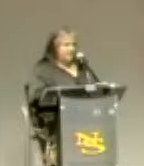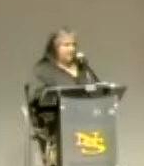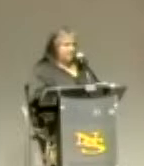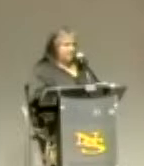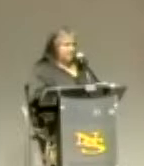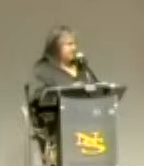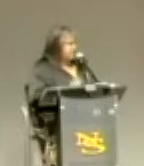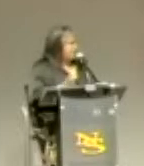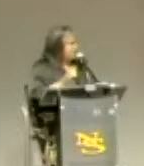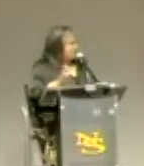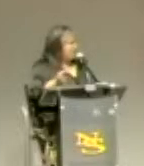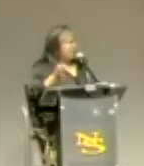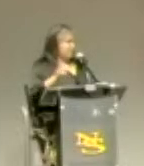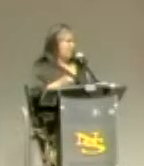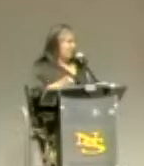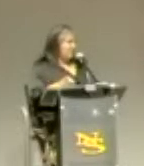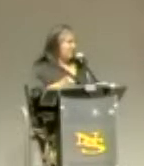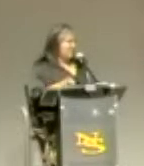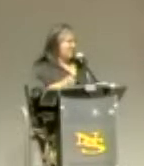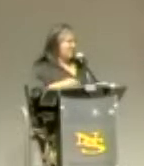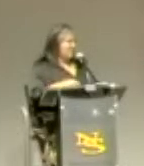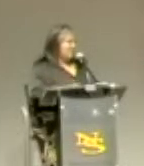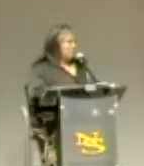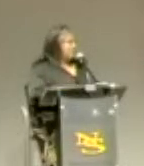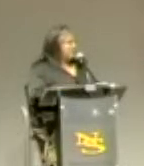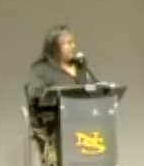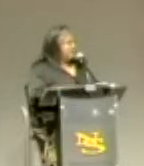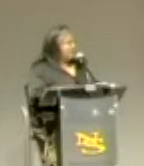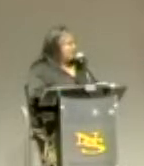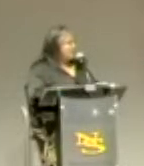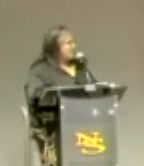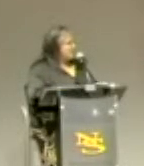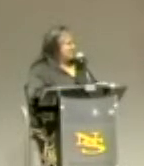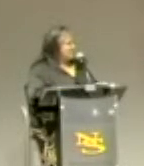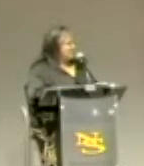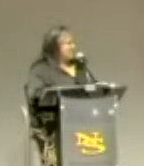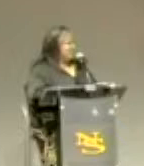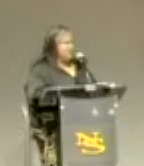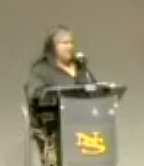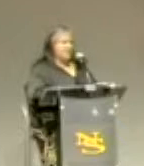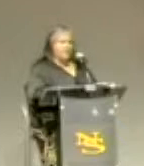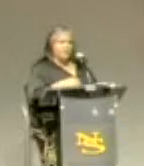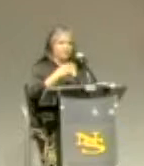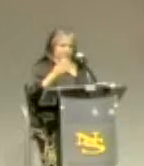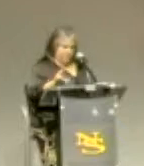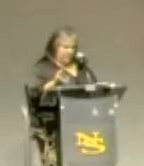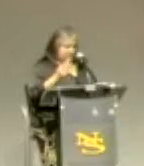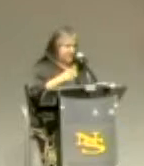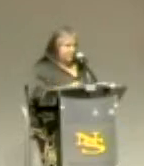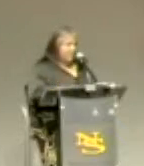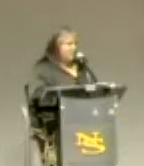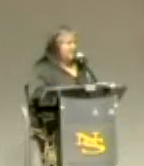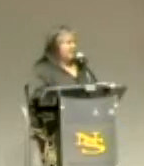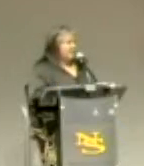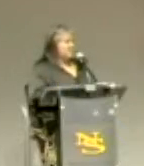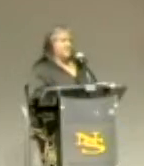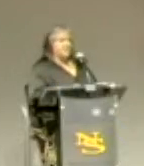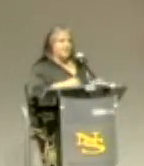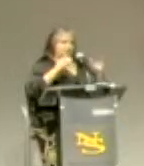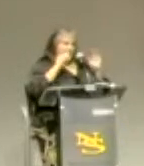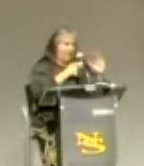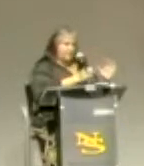that our new division, Culture Planning and Policy, we're gonna play a role in this. President Pollard